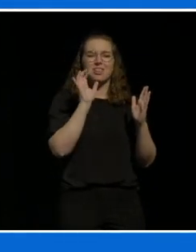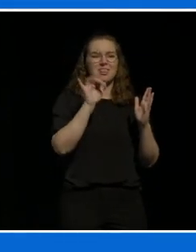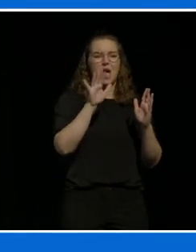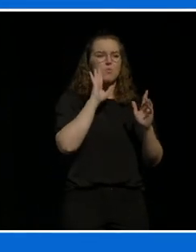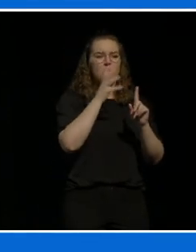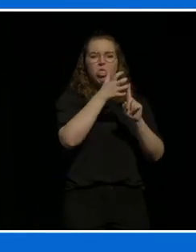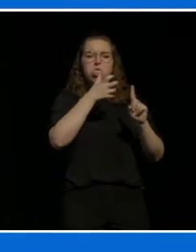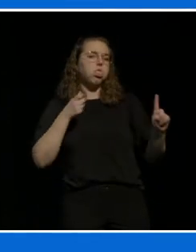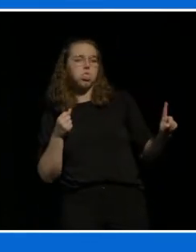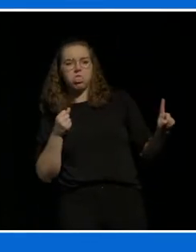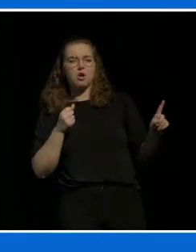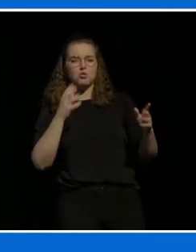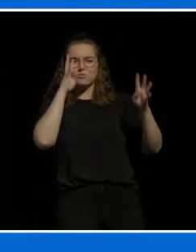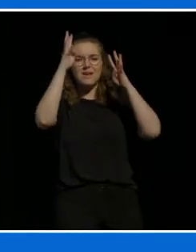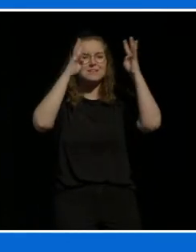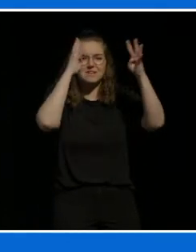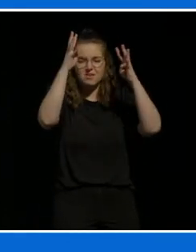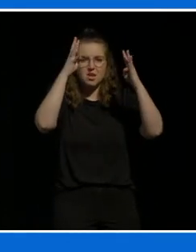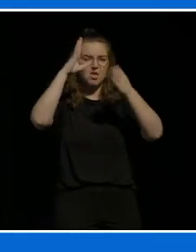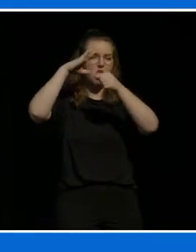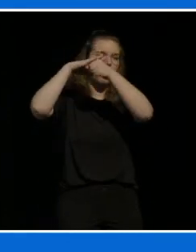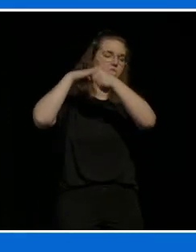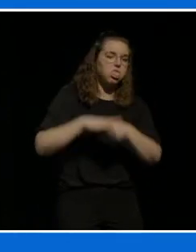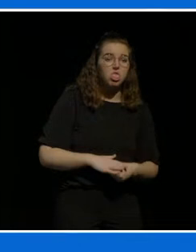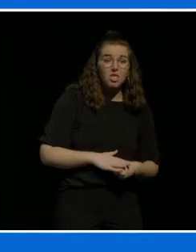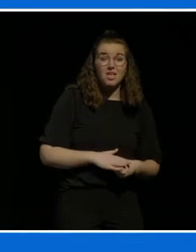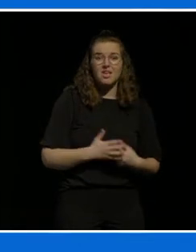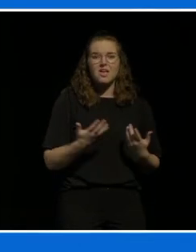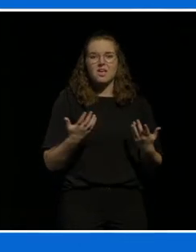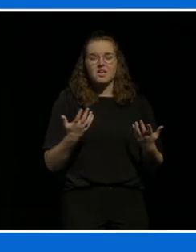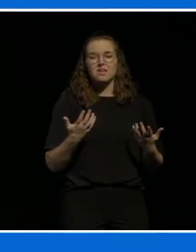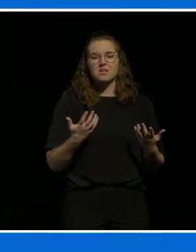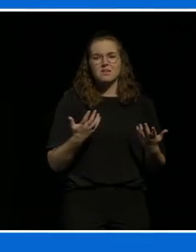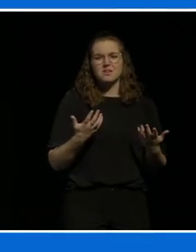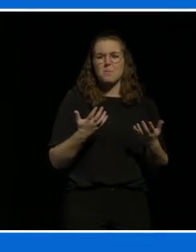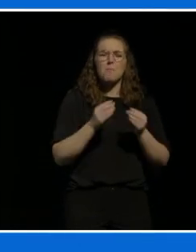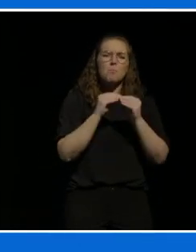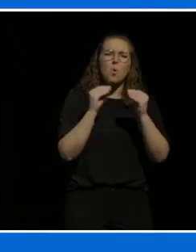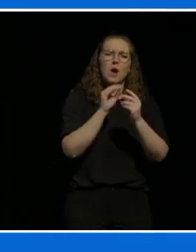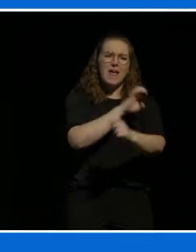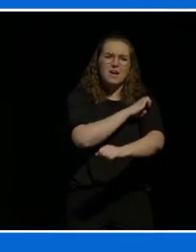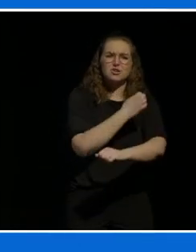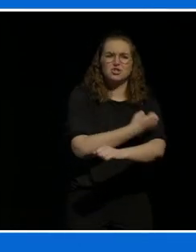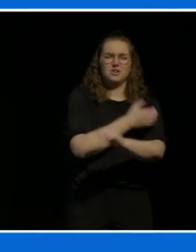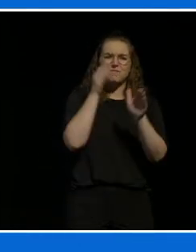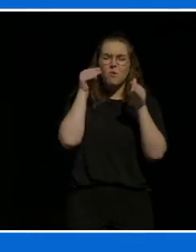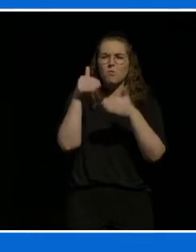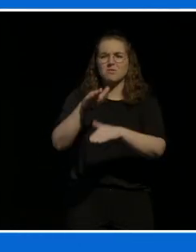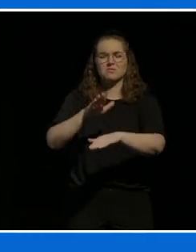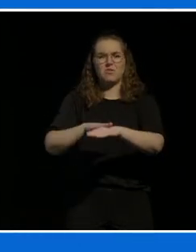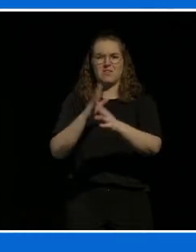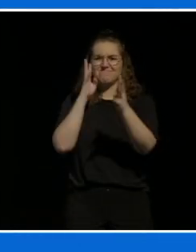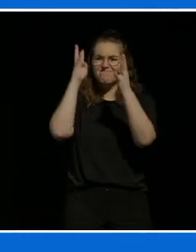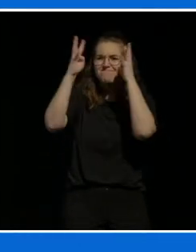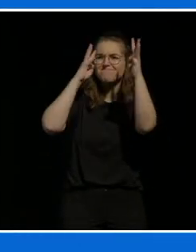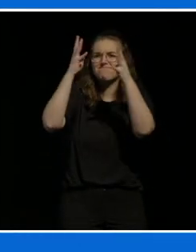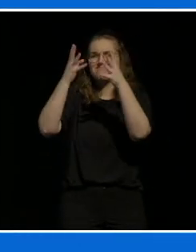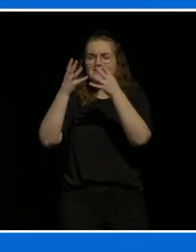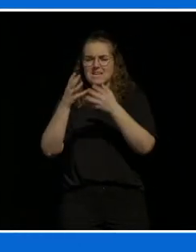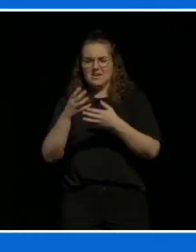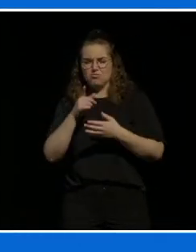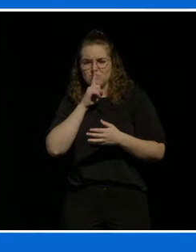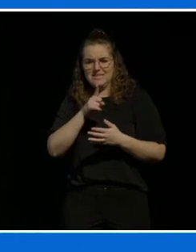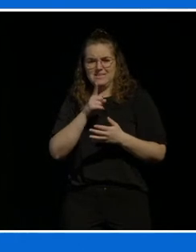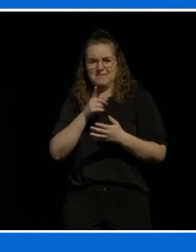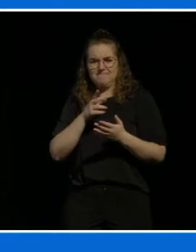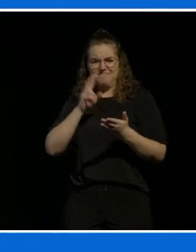the content. So many people stress out about that, and you can utilize a lot of more energy with really intentional content